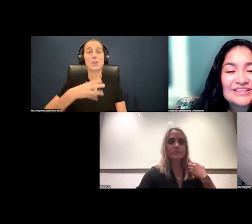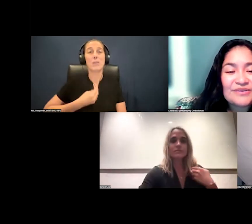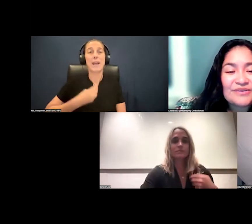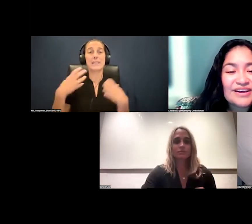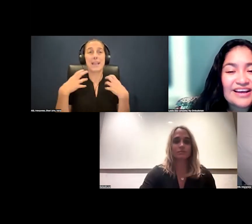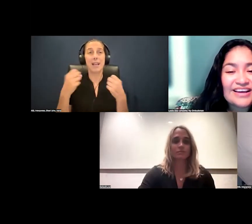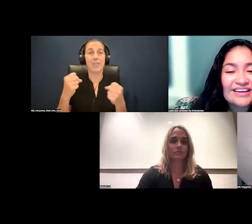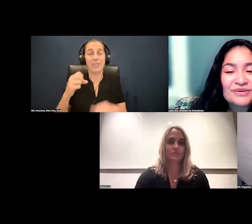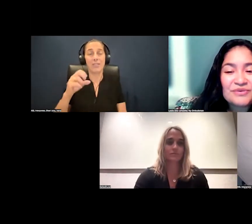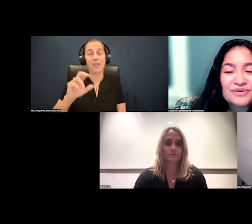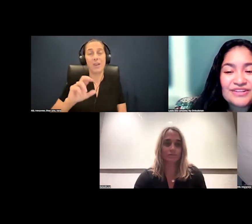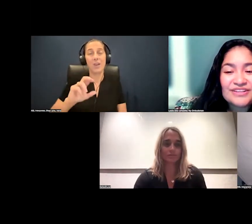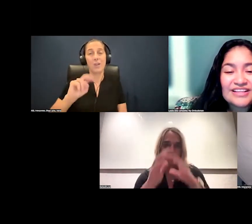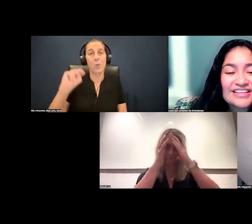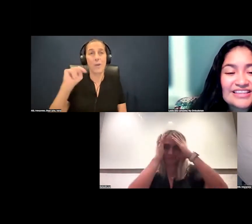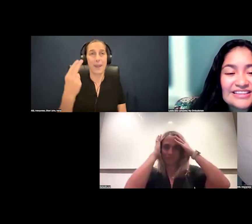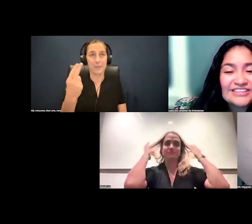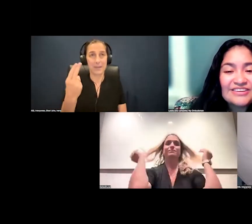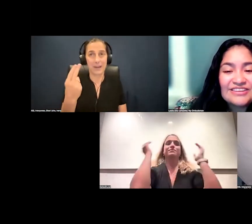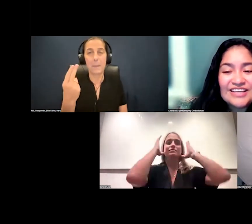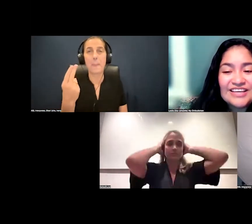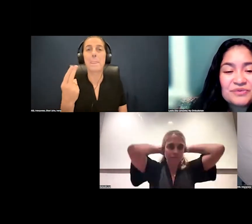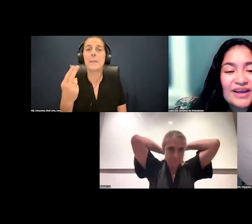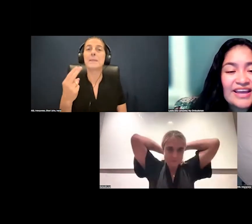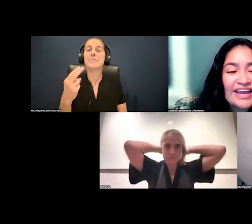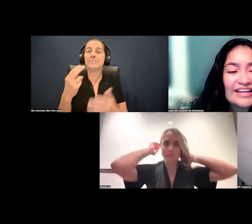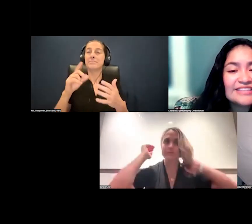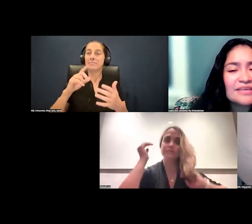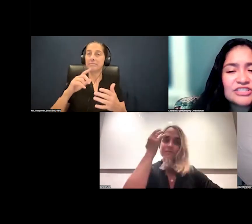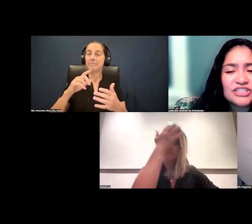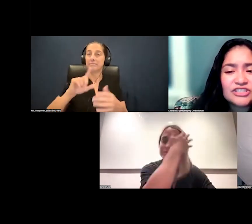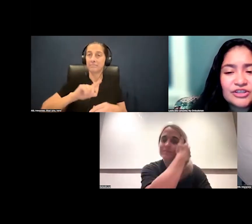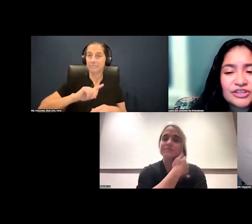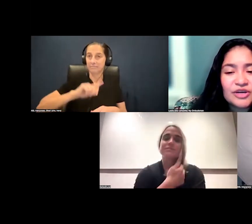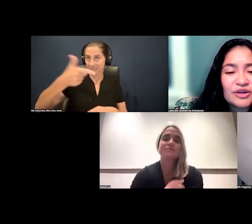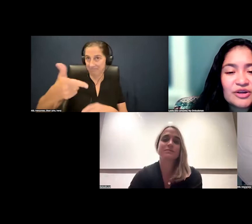Northampton. So I will let you all take it away.